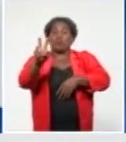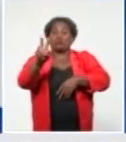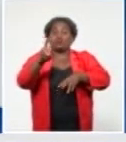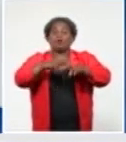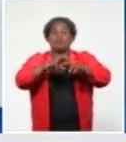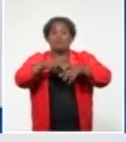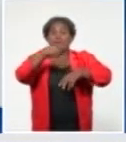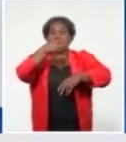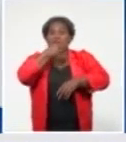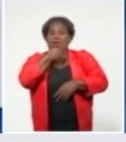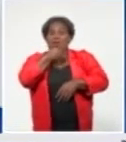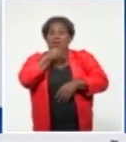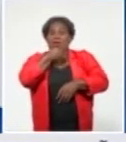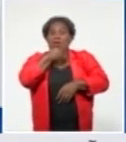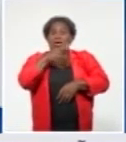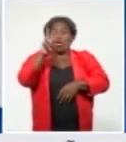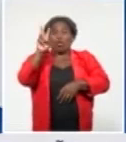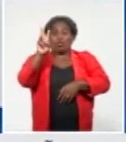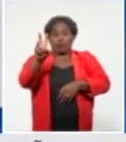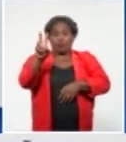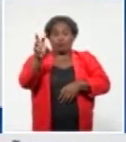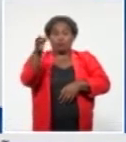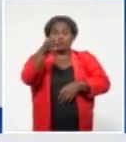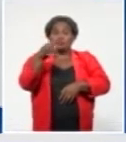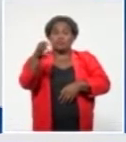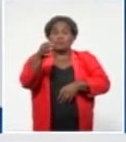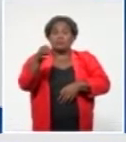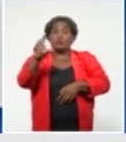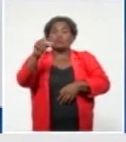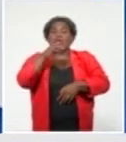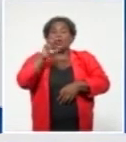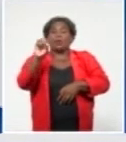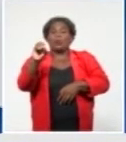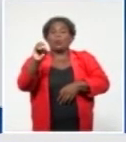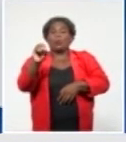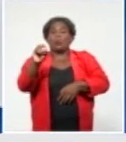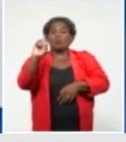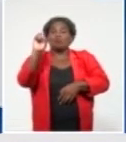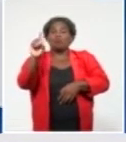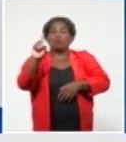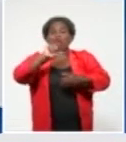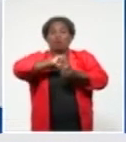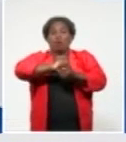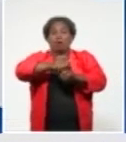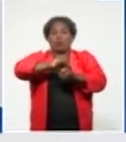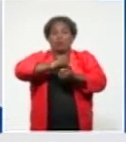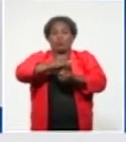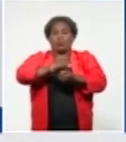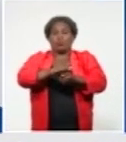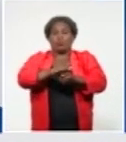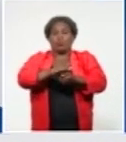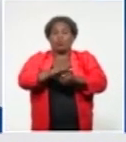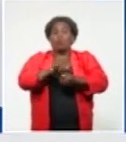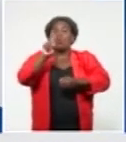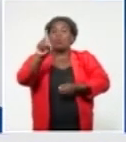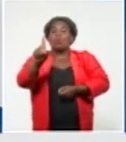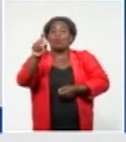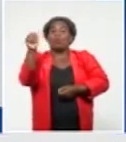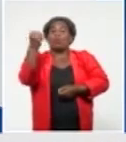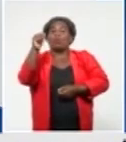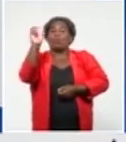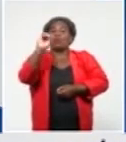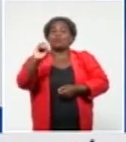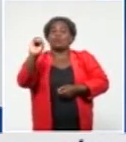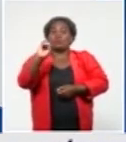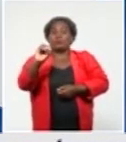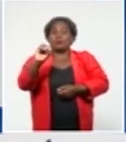we call on everyone to comply with the protection measures, considering the high risk it entails regarding its behavior and the